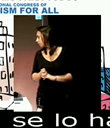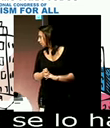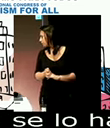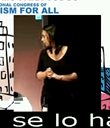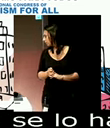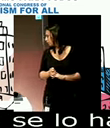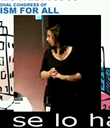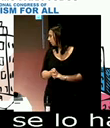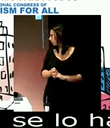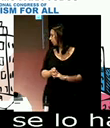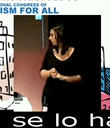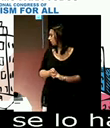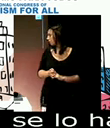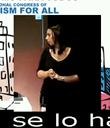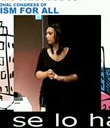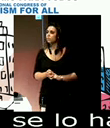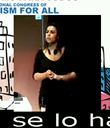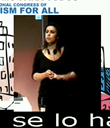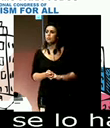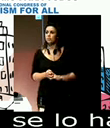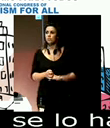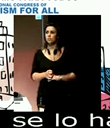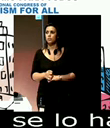Yes, sorry.